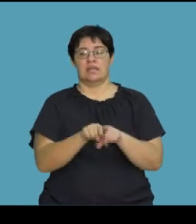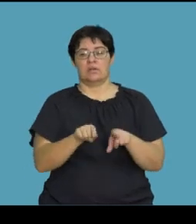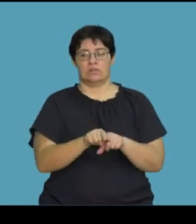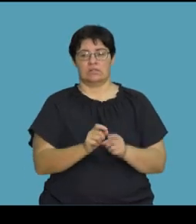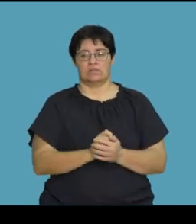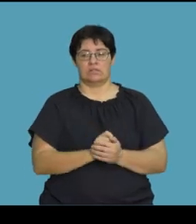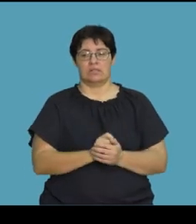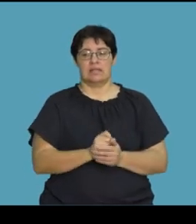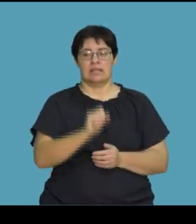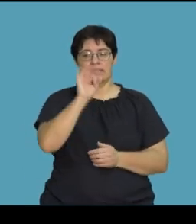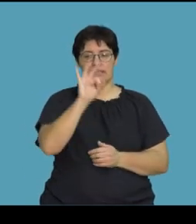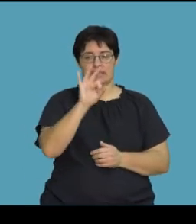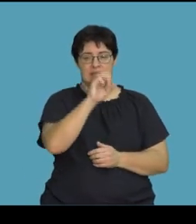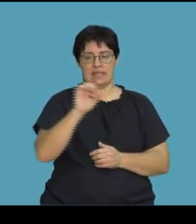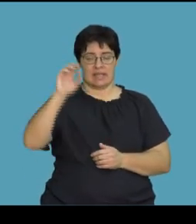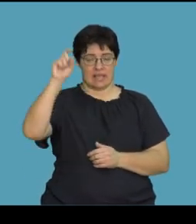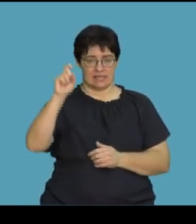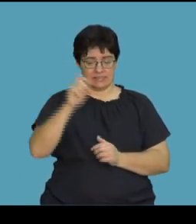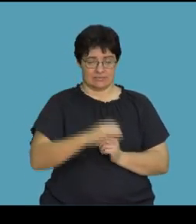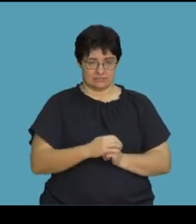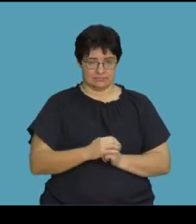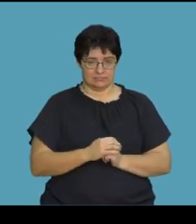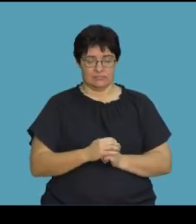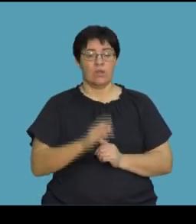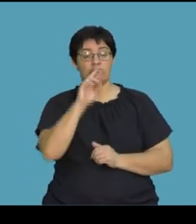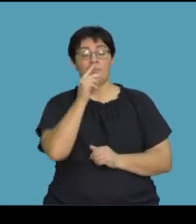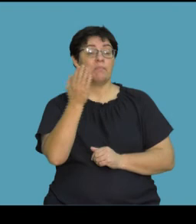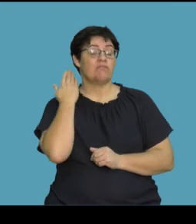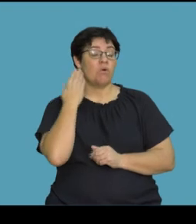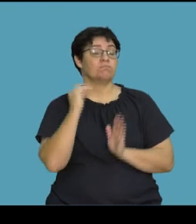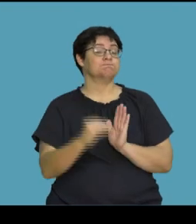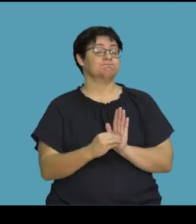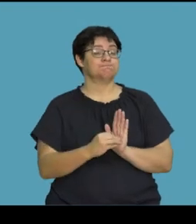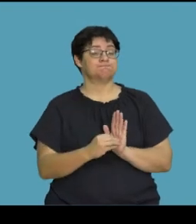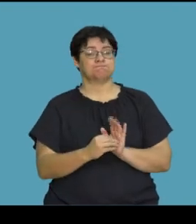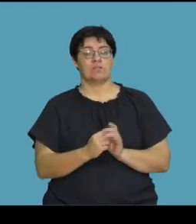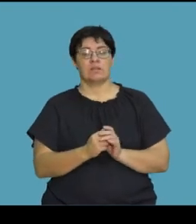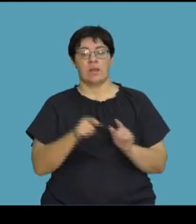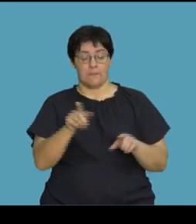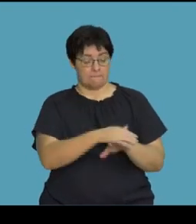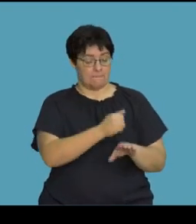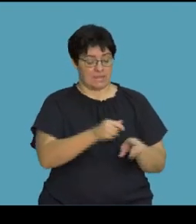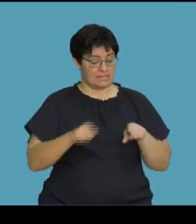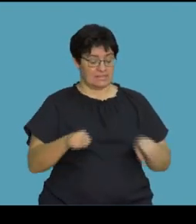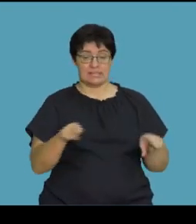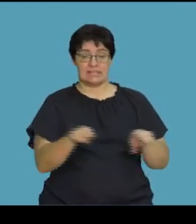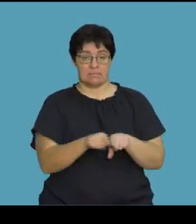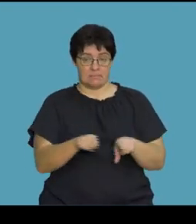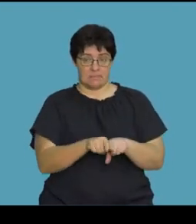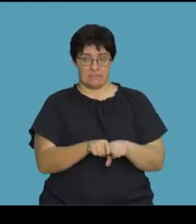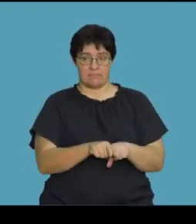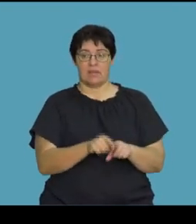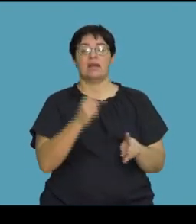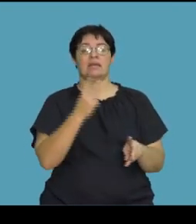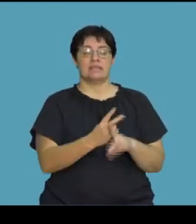to the exponent of 3x. Remember my previous law that I just spoke about now? If my bases are the same,